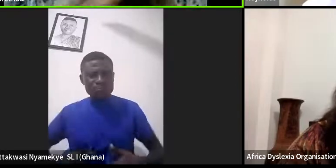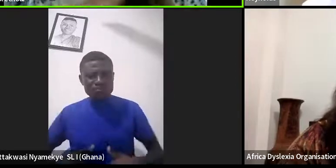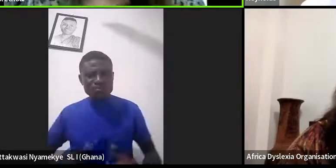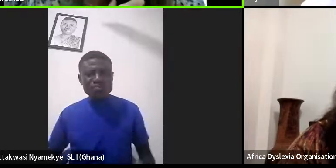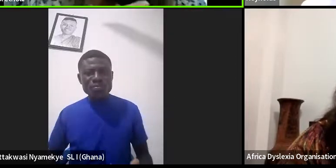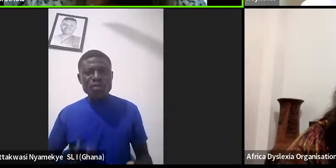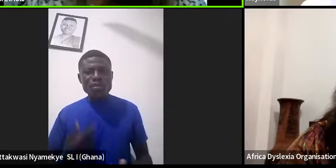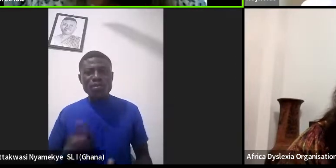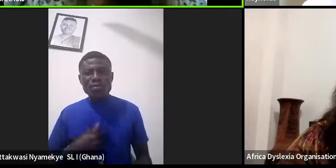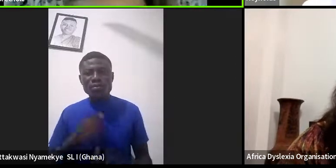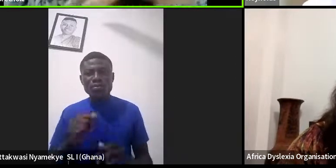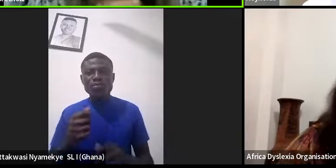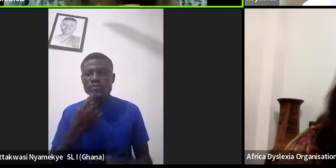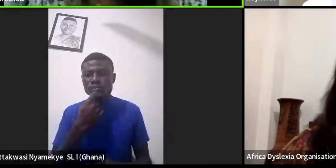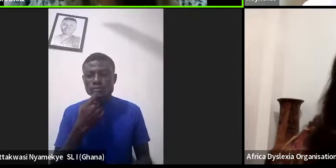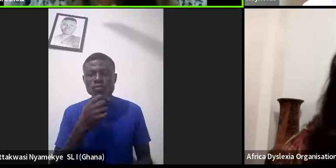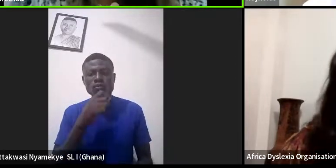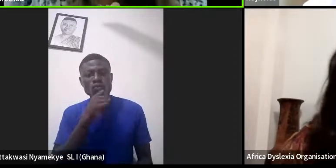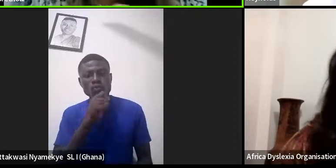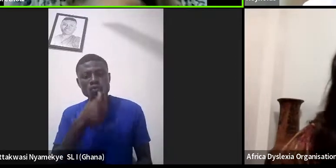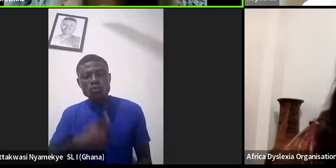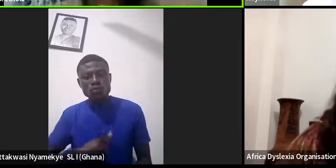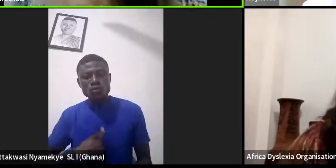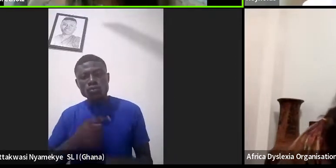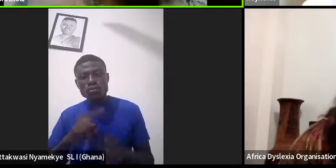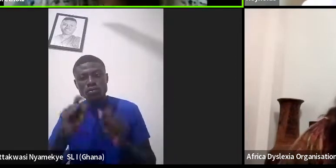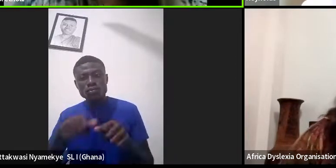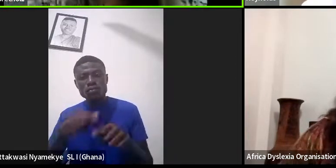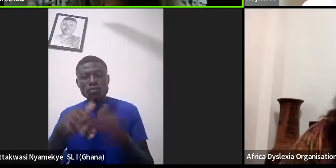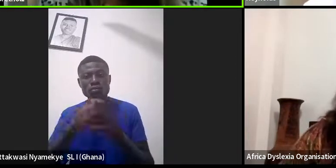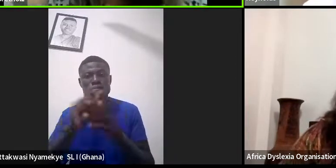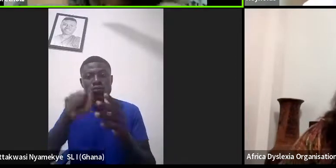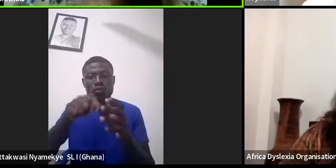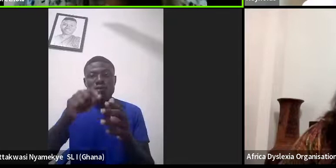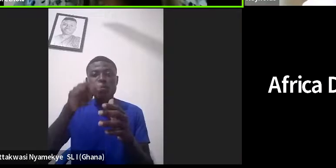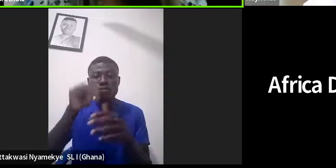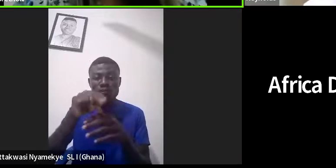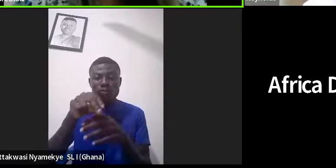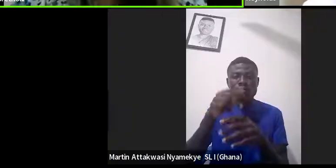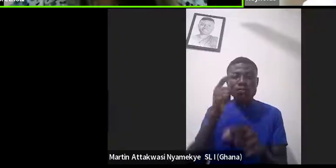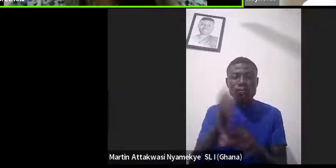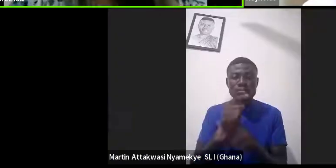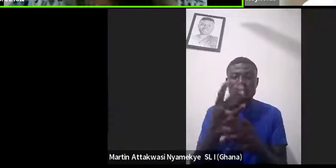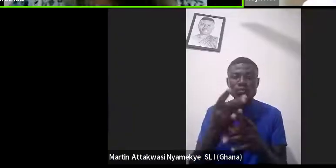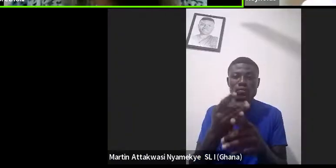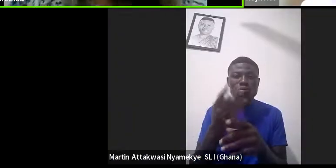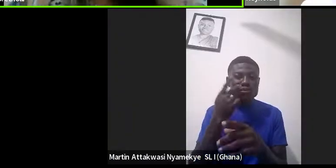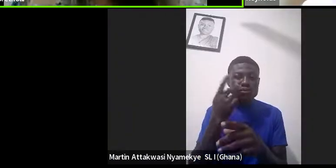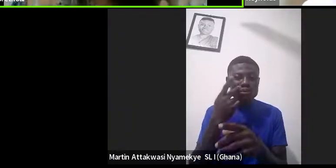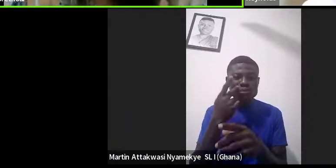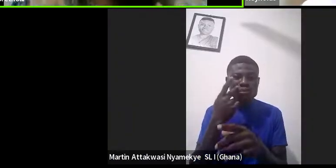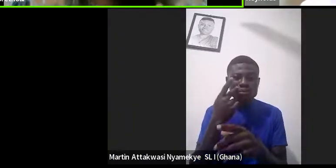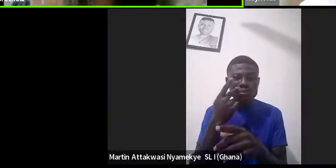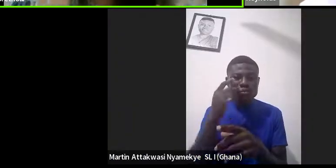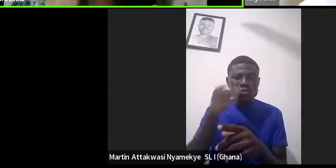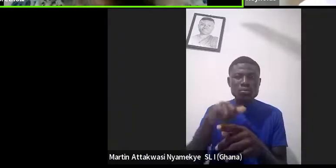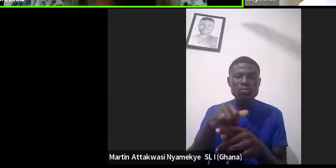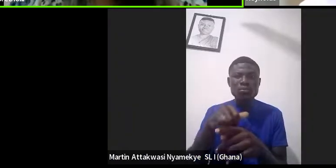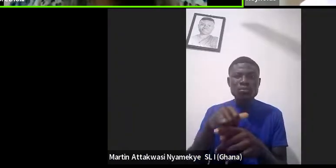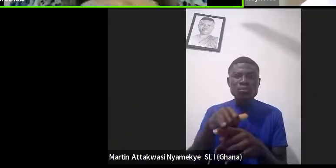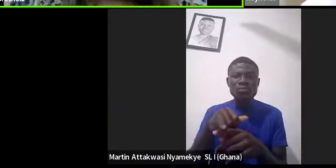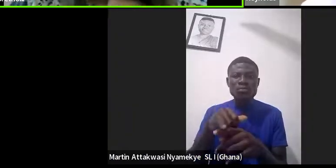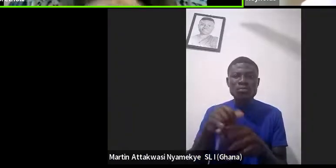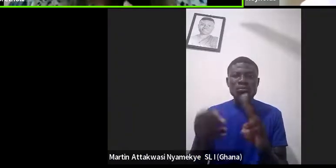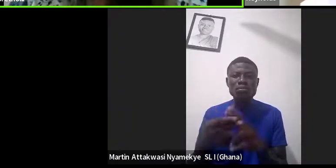often hear like, oh, they're a boy. They may need, let's just wait and see how they do. That would be my number one